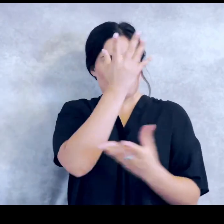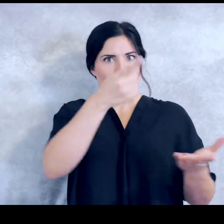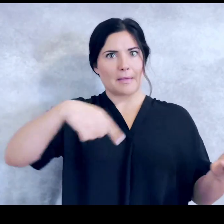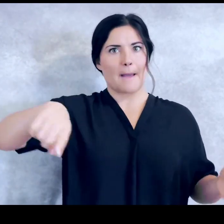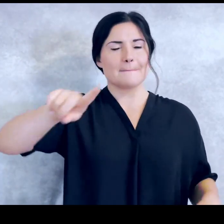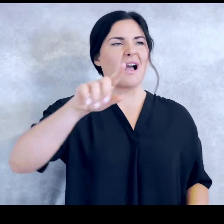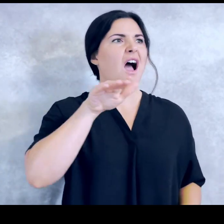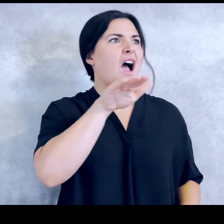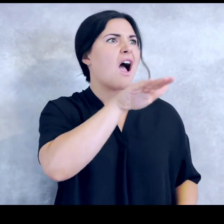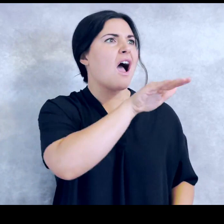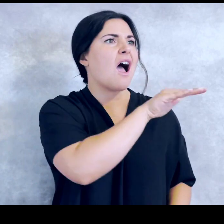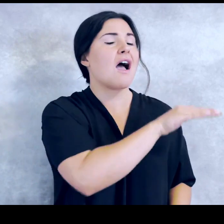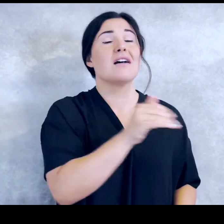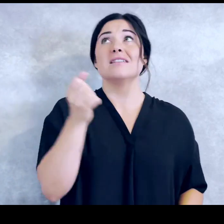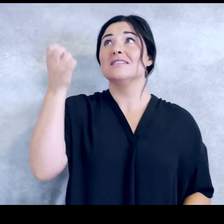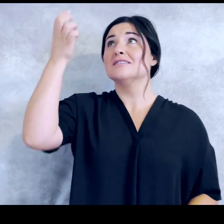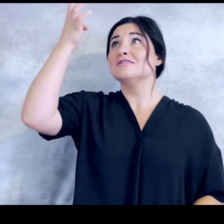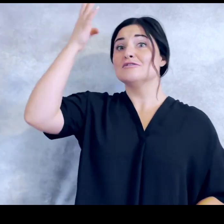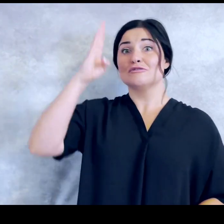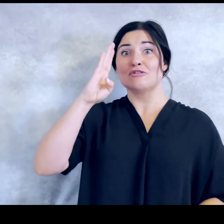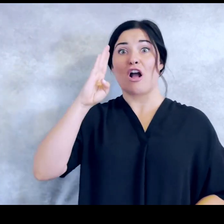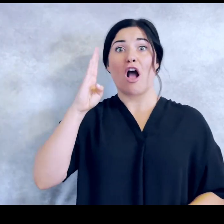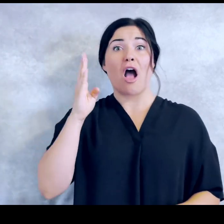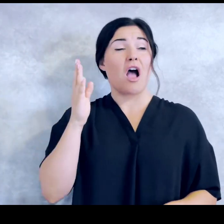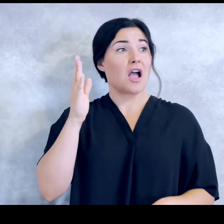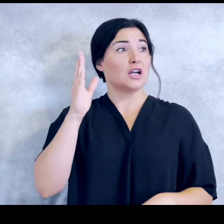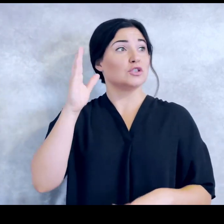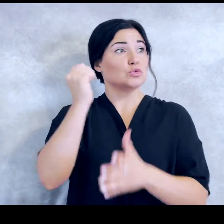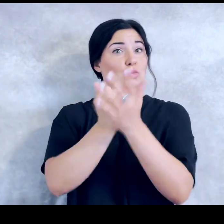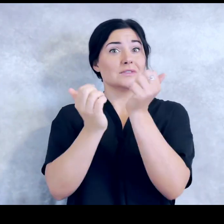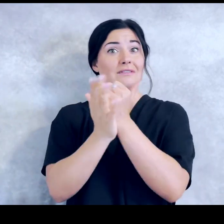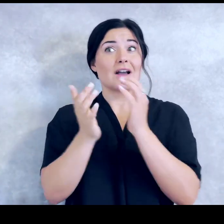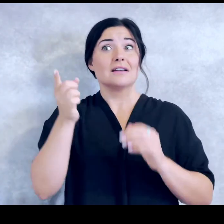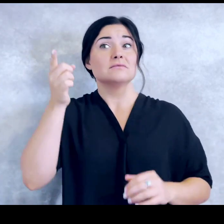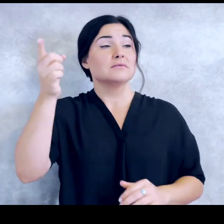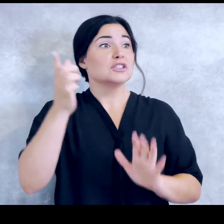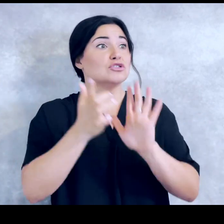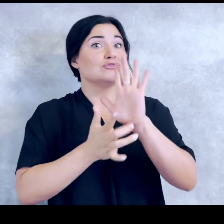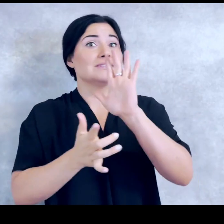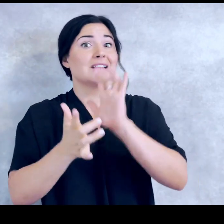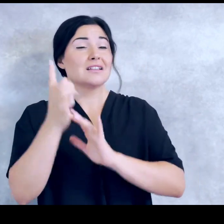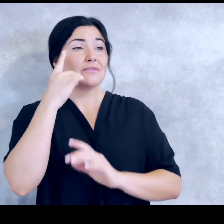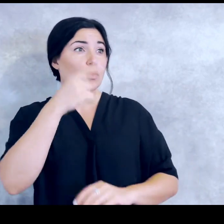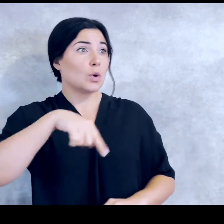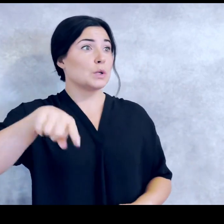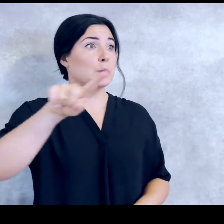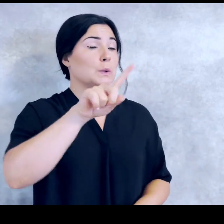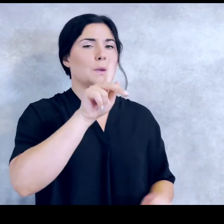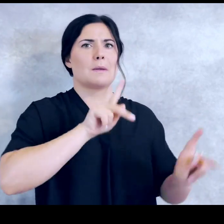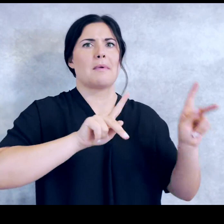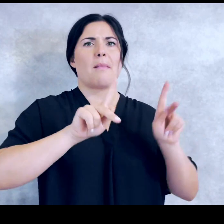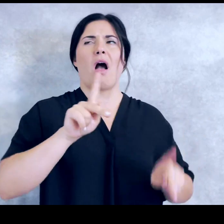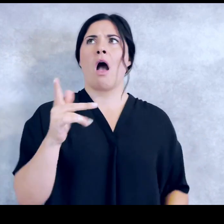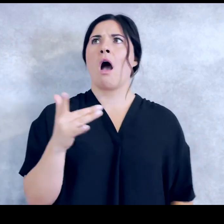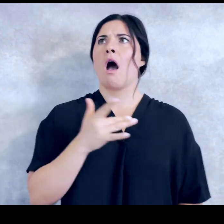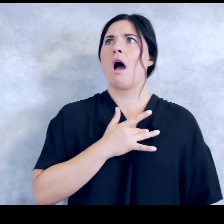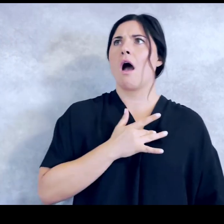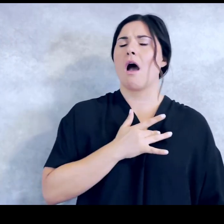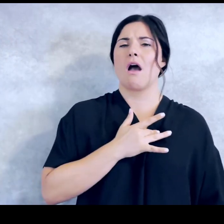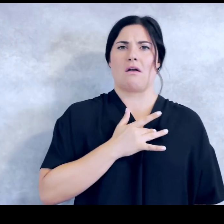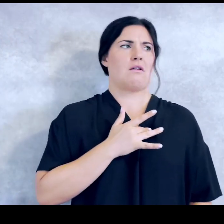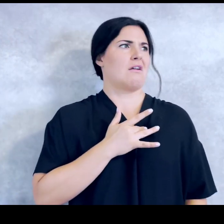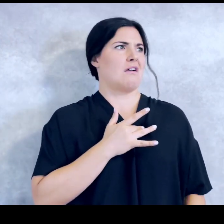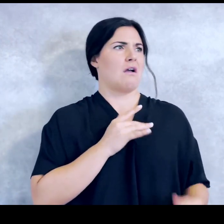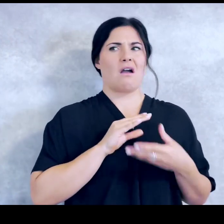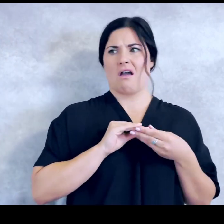Peter speaking. God has made this Jesus, whom you crucified, both Lord and Messiah. When the people heard this, they were cut to the heart and